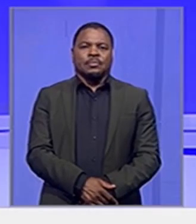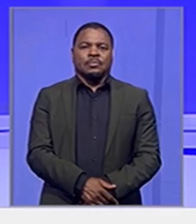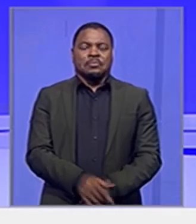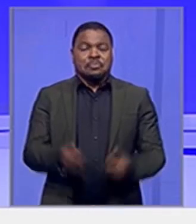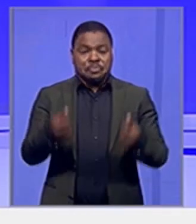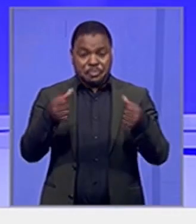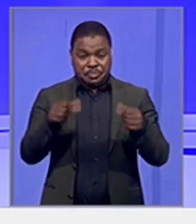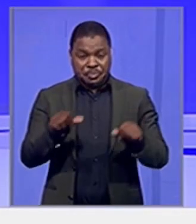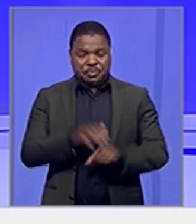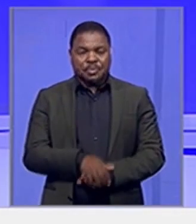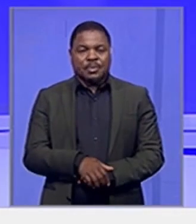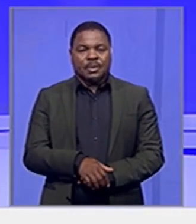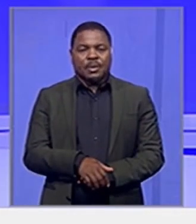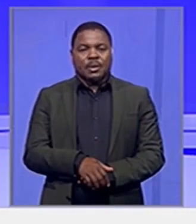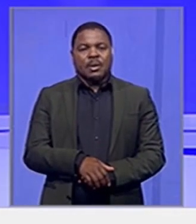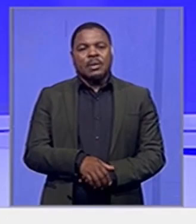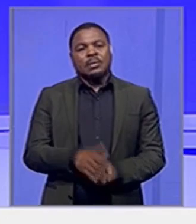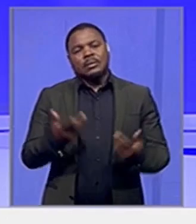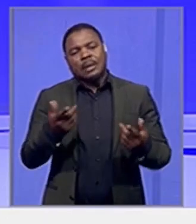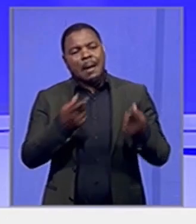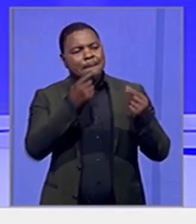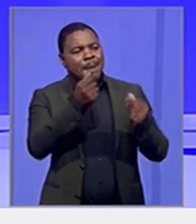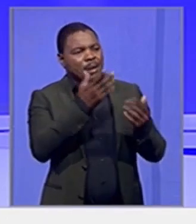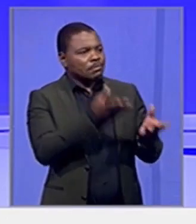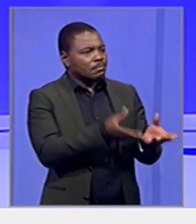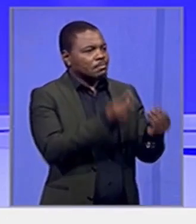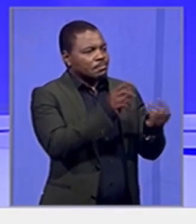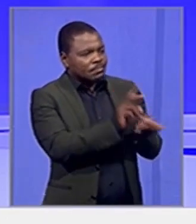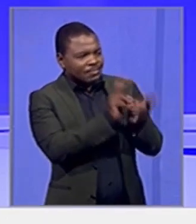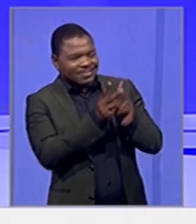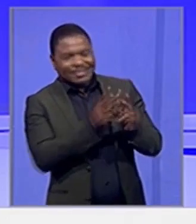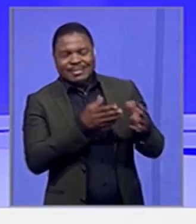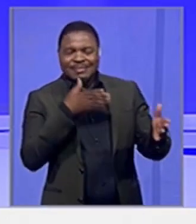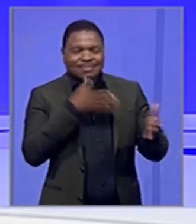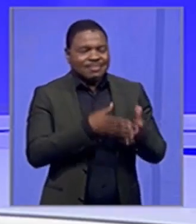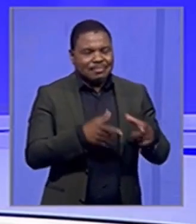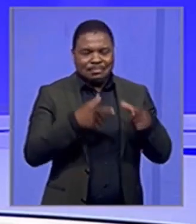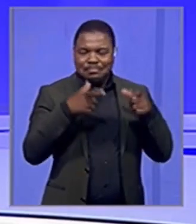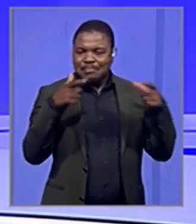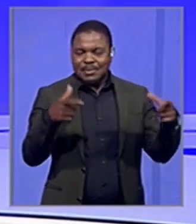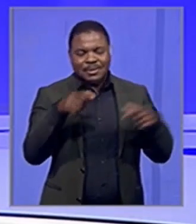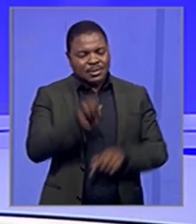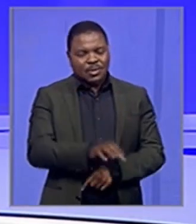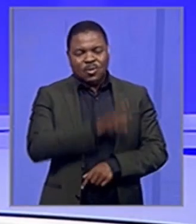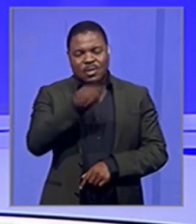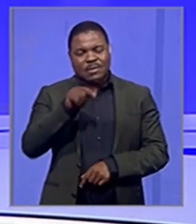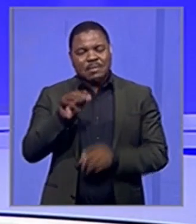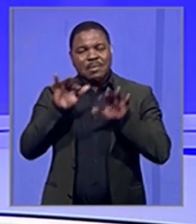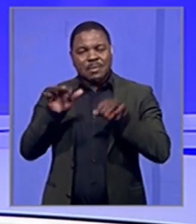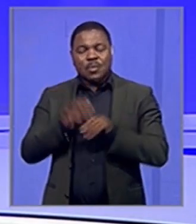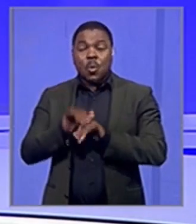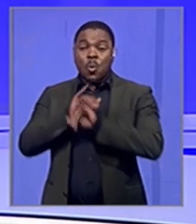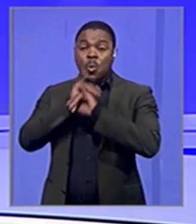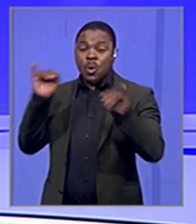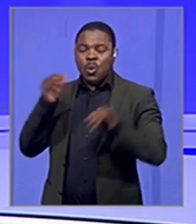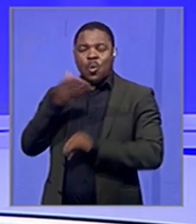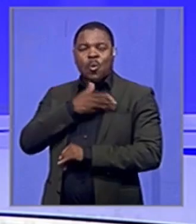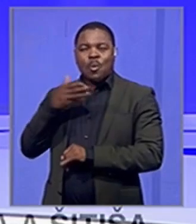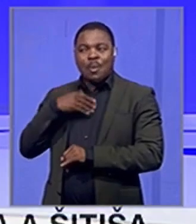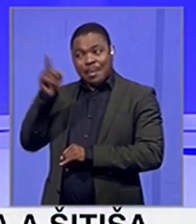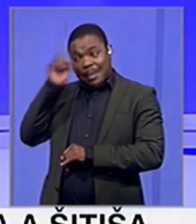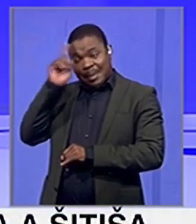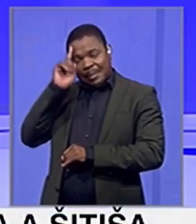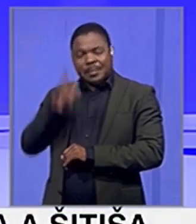Re sa le mo go se gone go fitlhelela dikadimo tša ditšhelete e sa le lepheko le legolo go maAforika Borwa a mantši kudu-kudu basadi ba batho